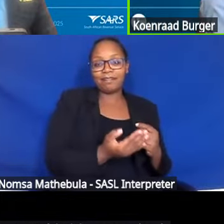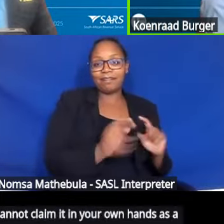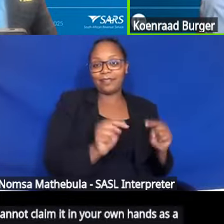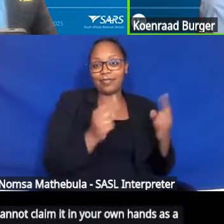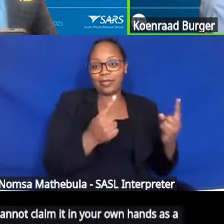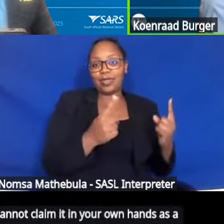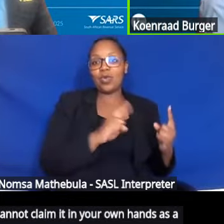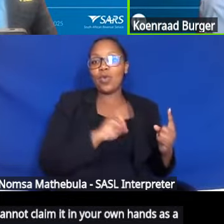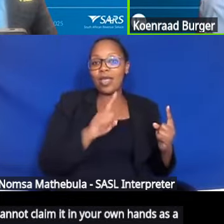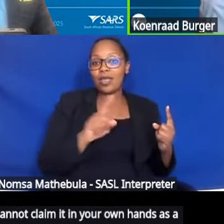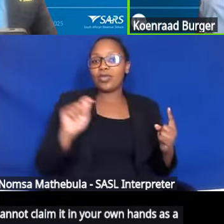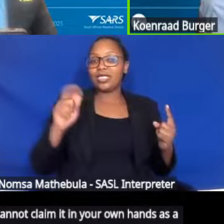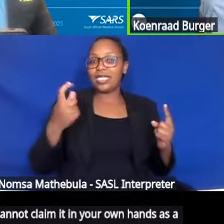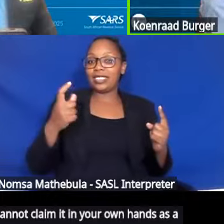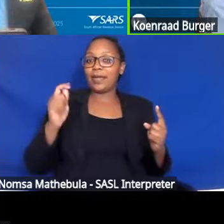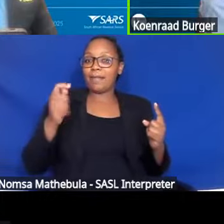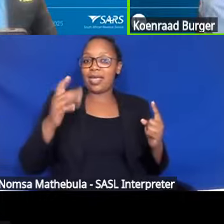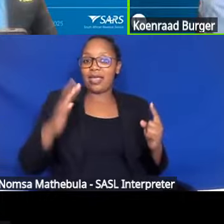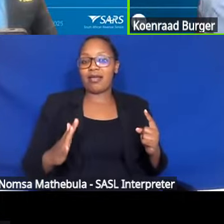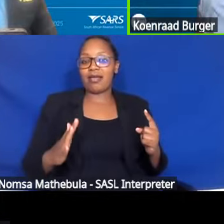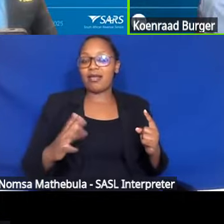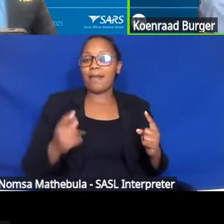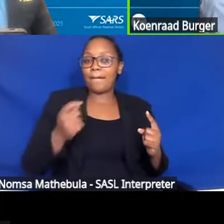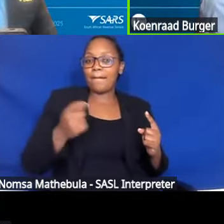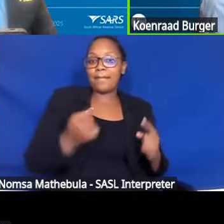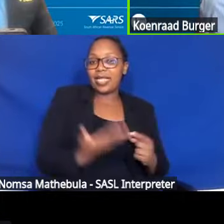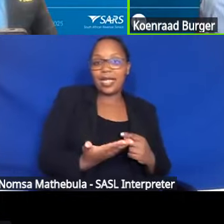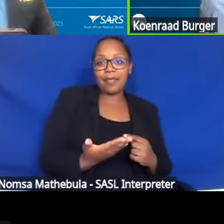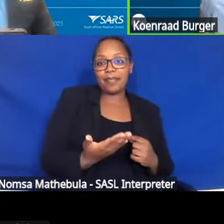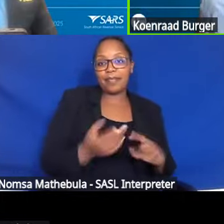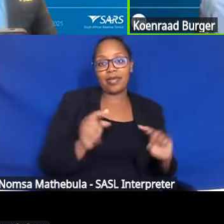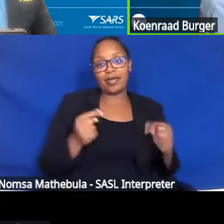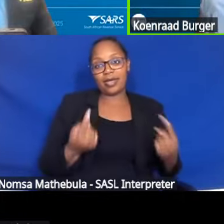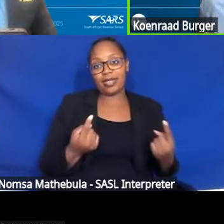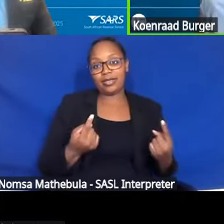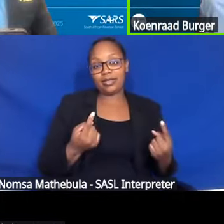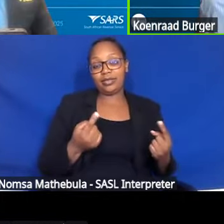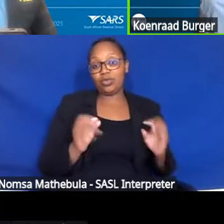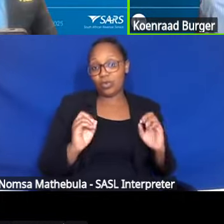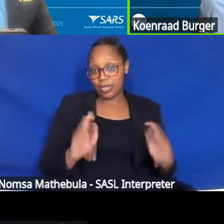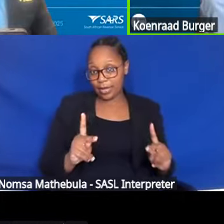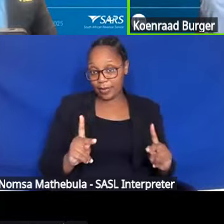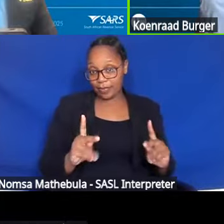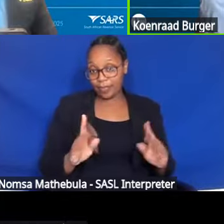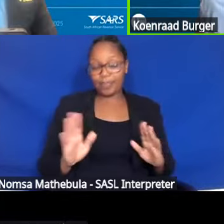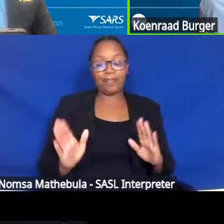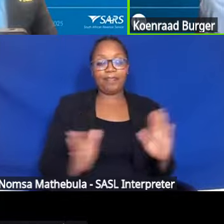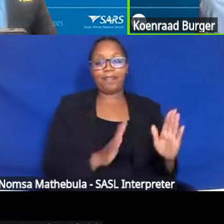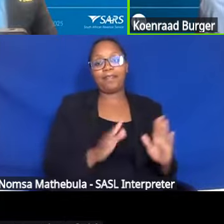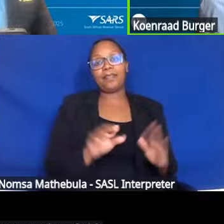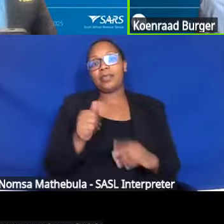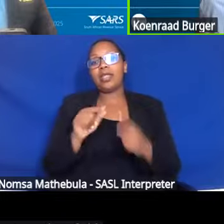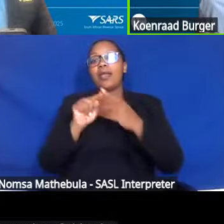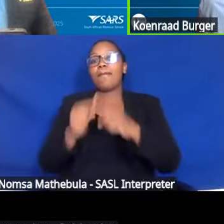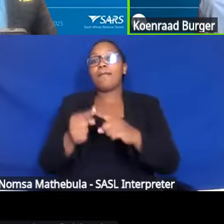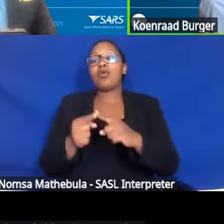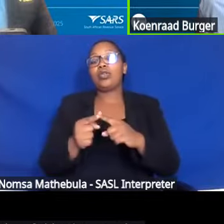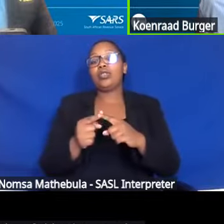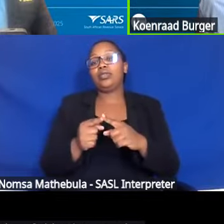taxpayer. Okay, and that brings me to another quick point.